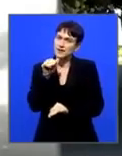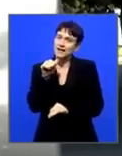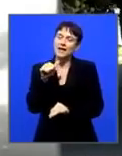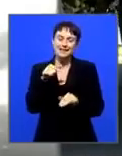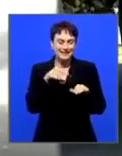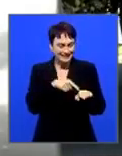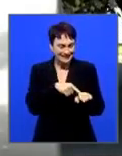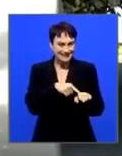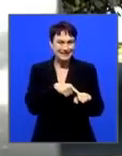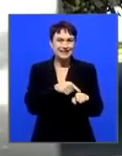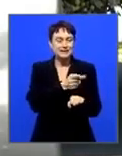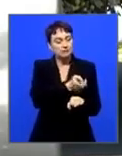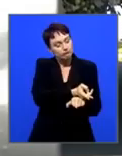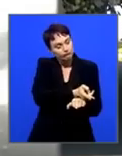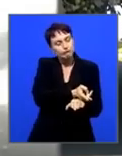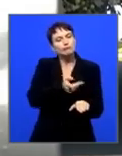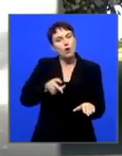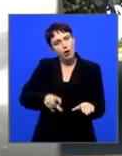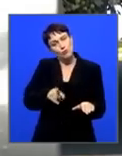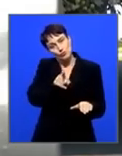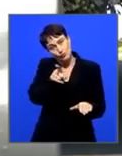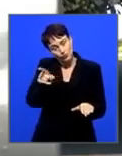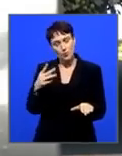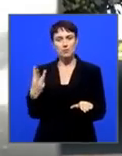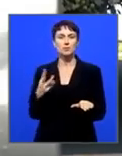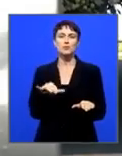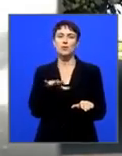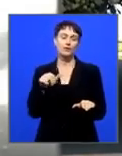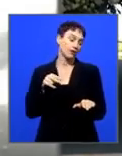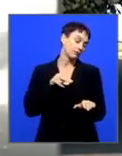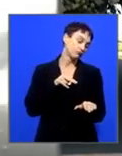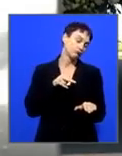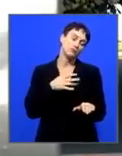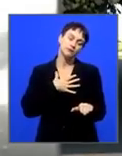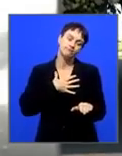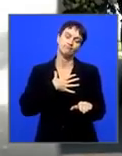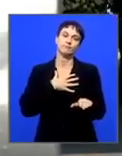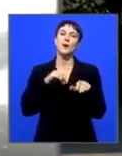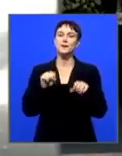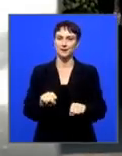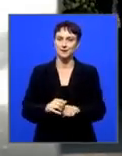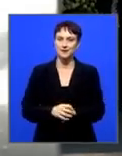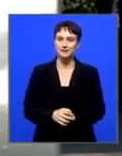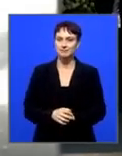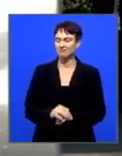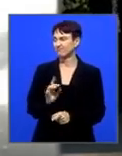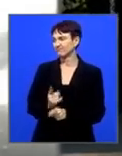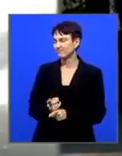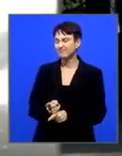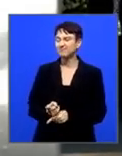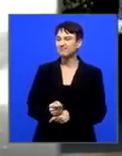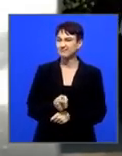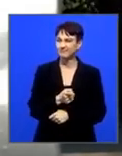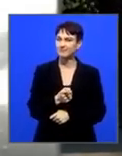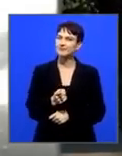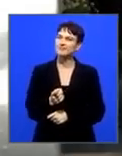yet another opportunity for all of us to do so. You're absolutely right. I mean, this is